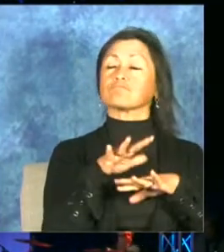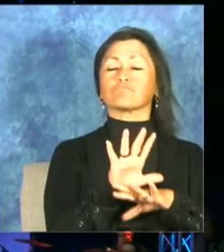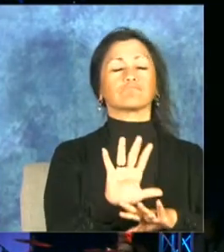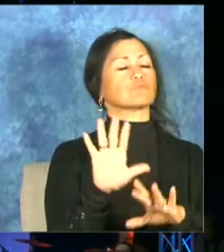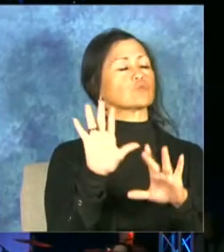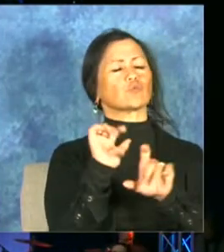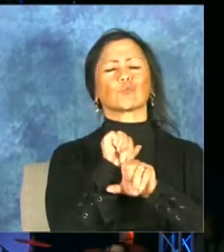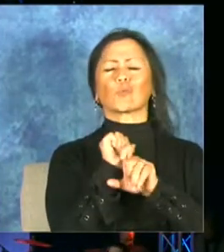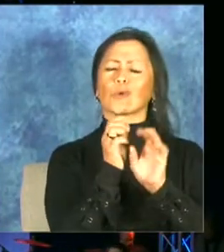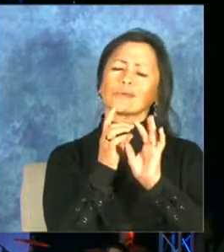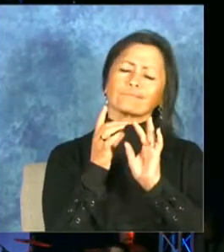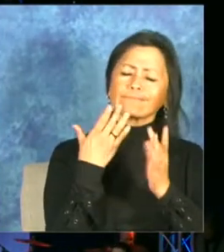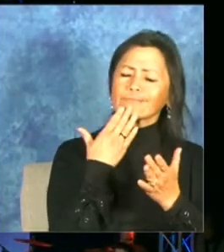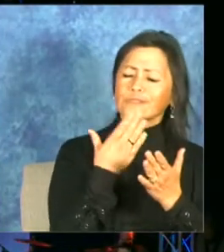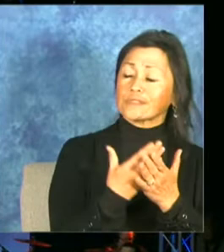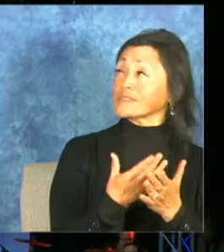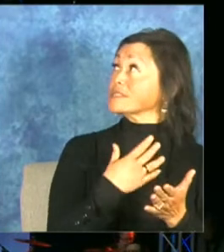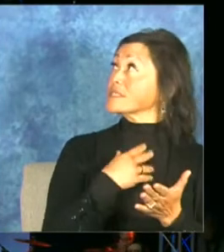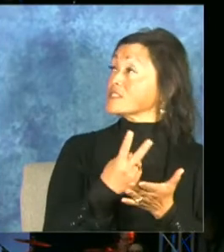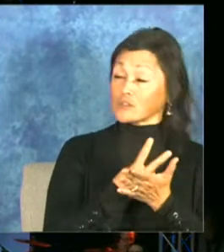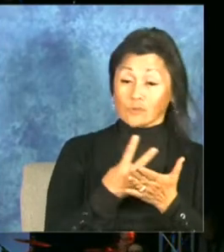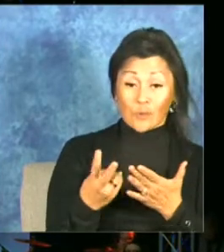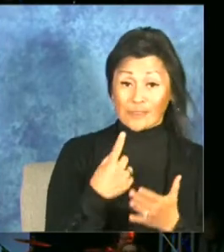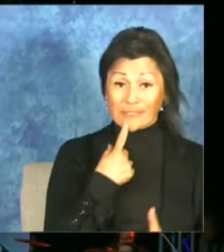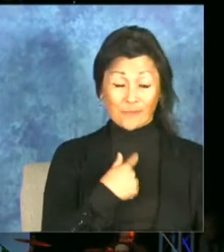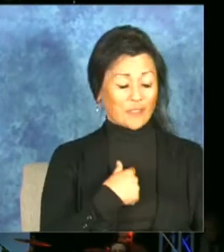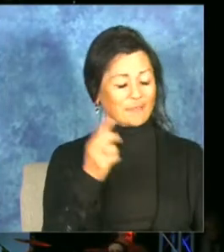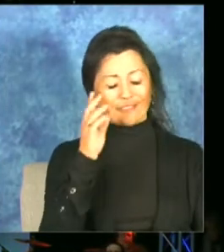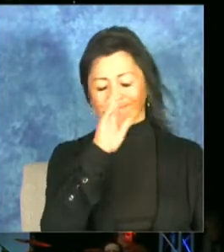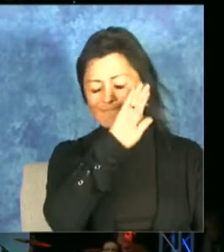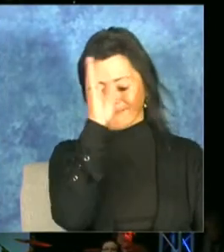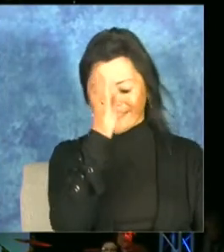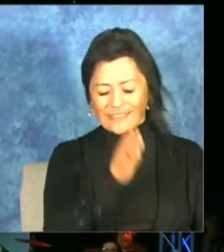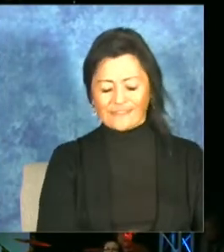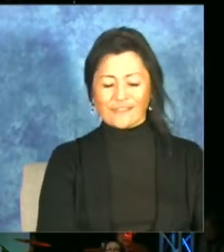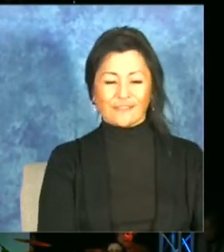No, you never fail me, no.